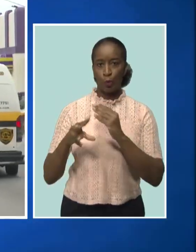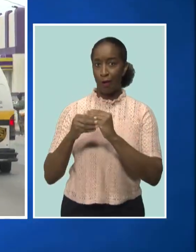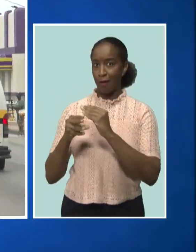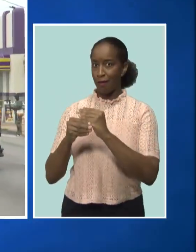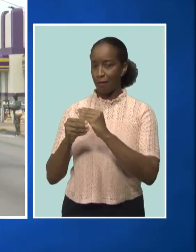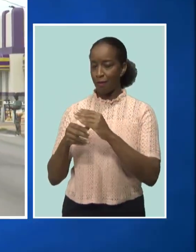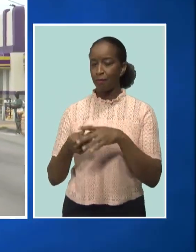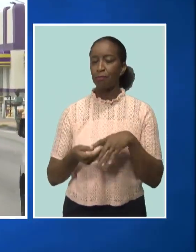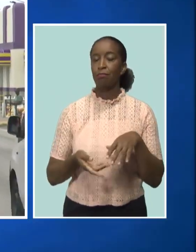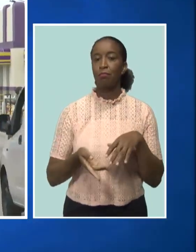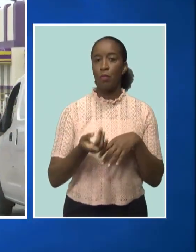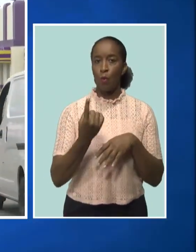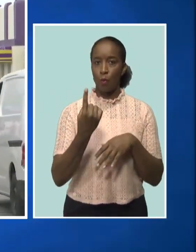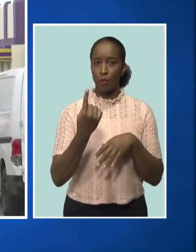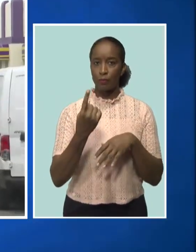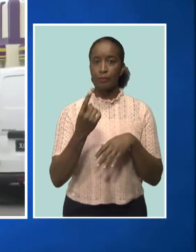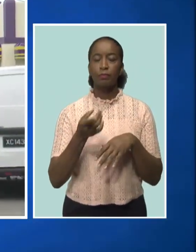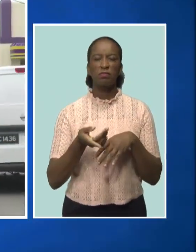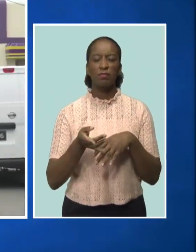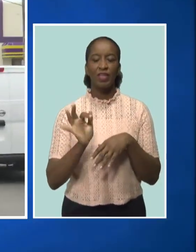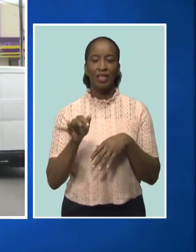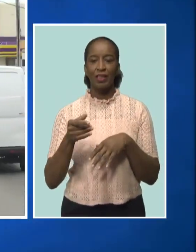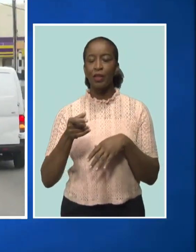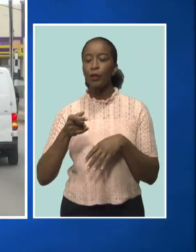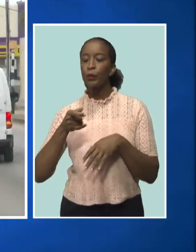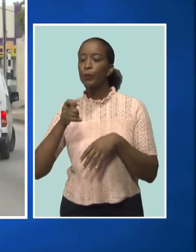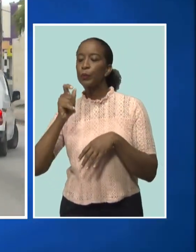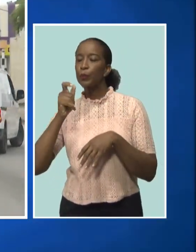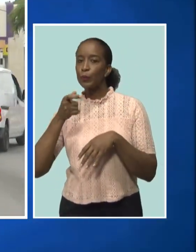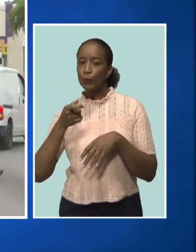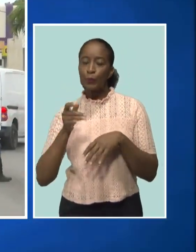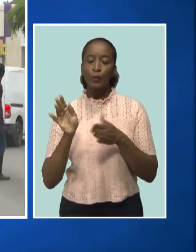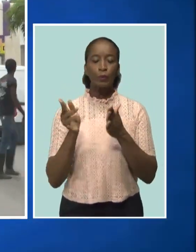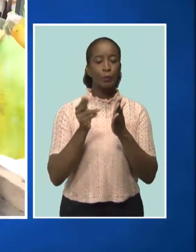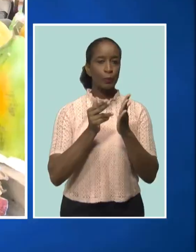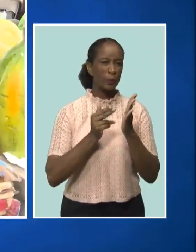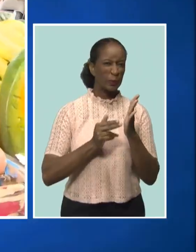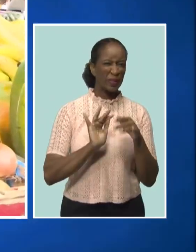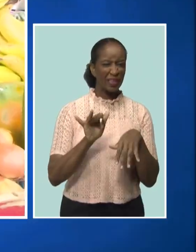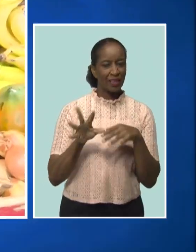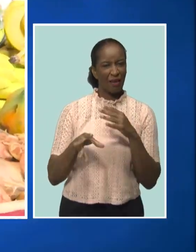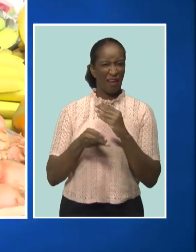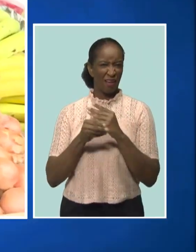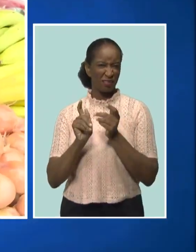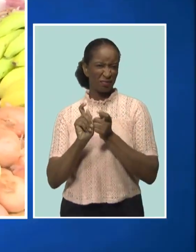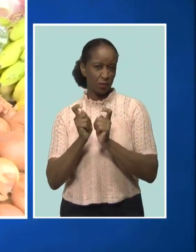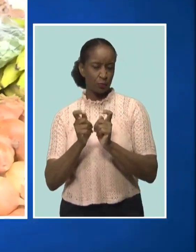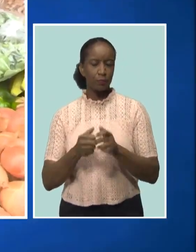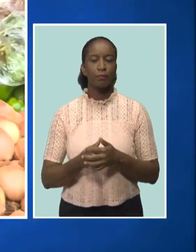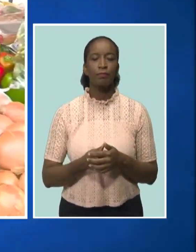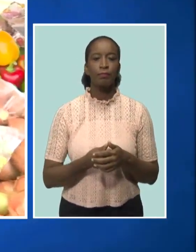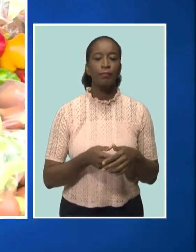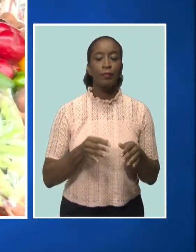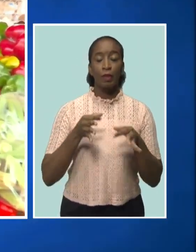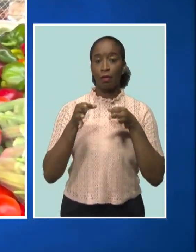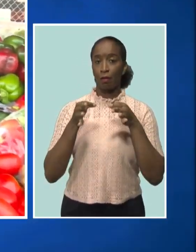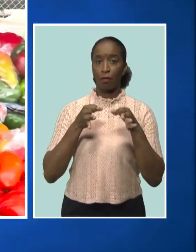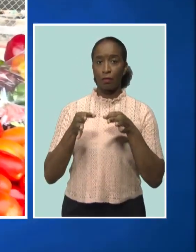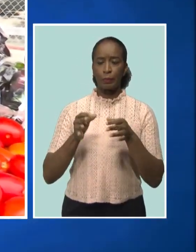a tweaking of the Sip and Paint initiative. Committee member Jennifer Seeley talks about the new items on the weekend's